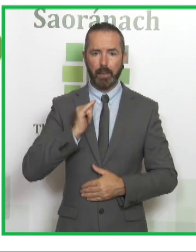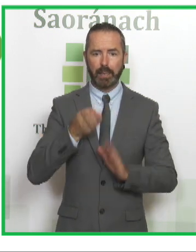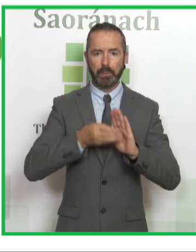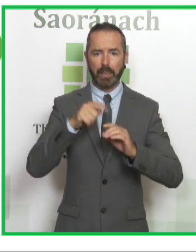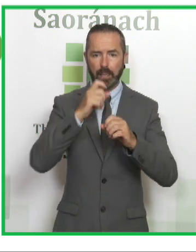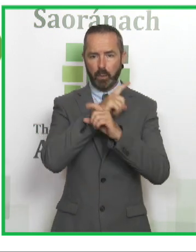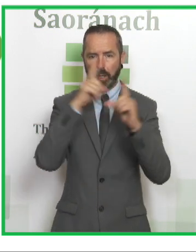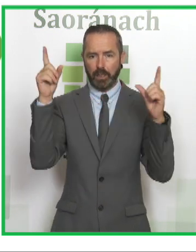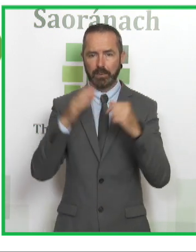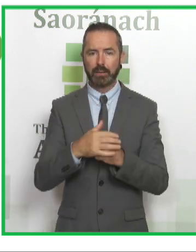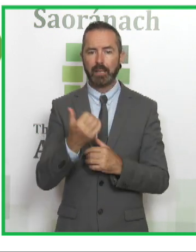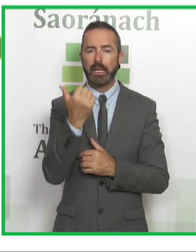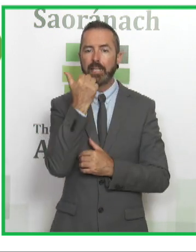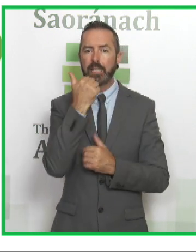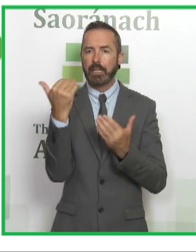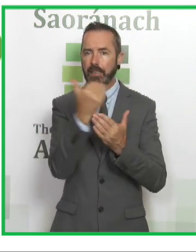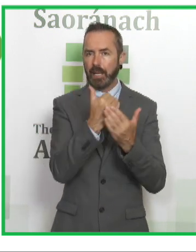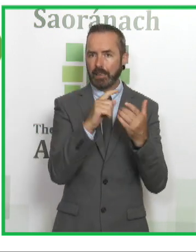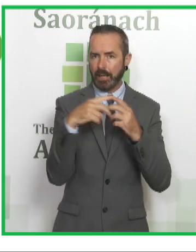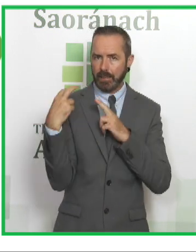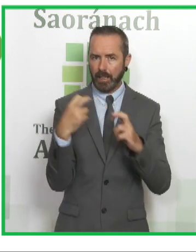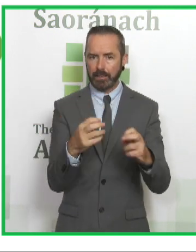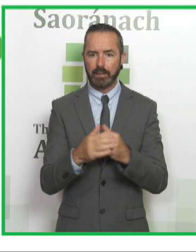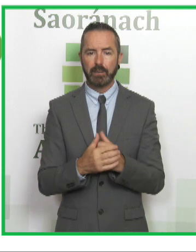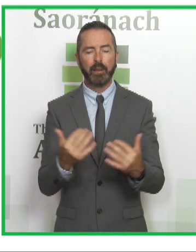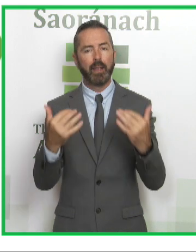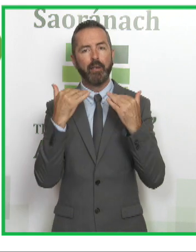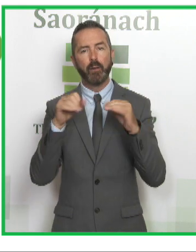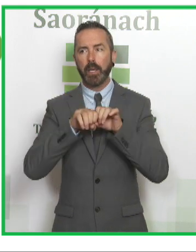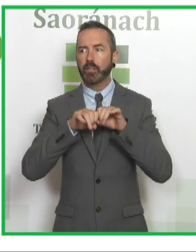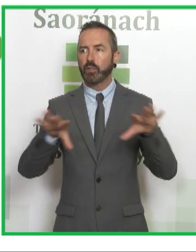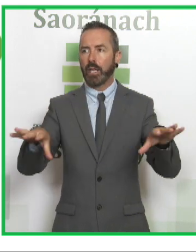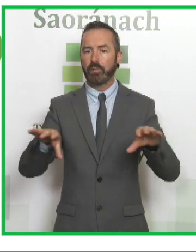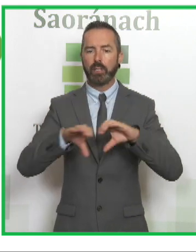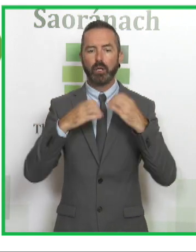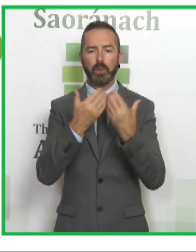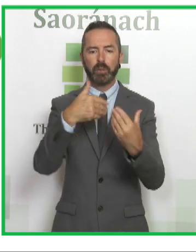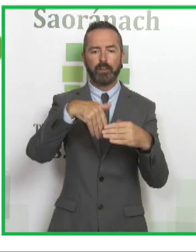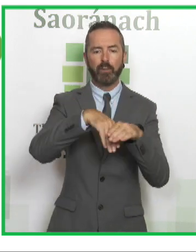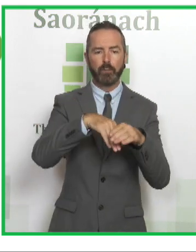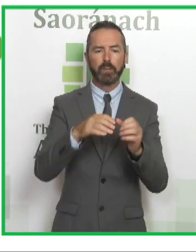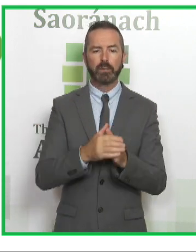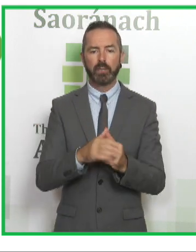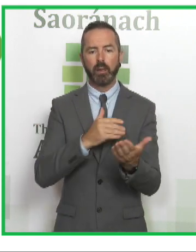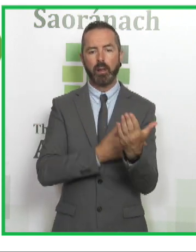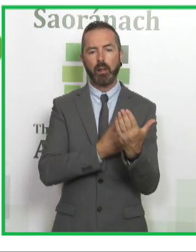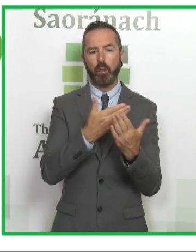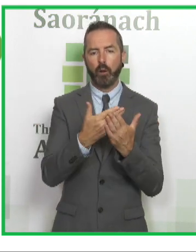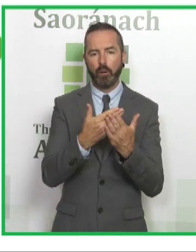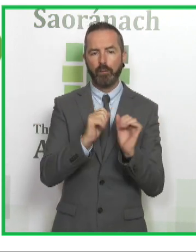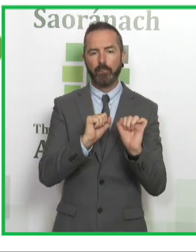awareness, data collection and analysis, information sharing, community involvement, law